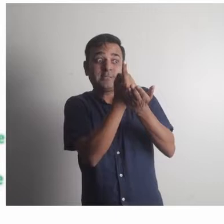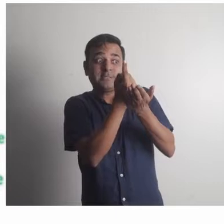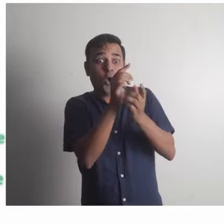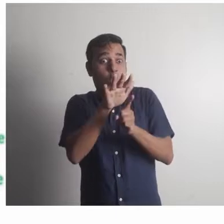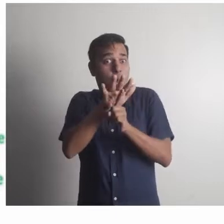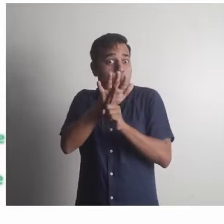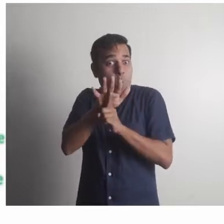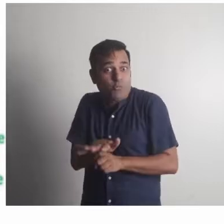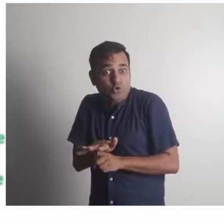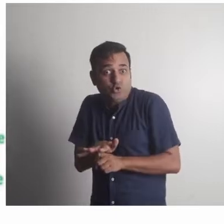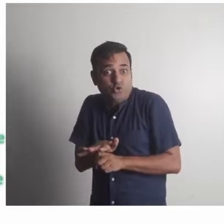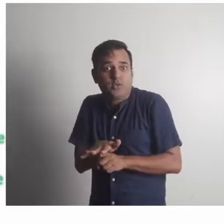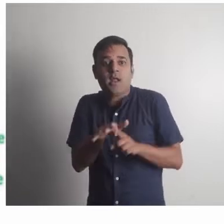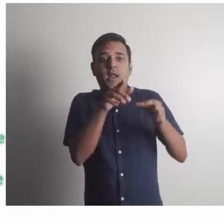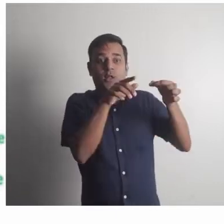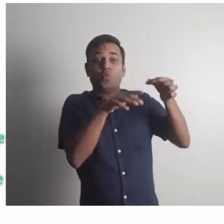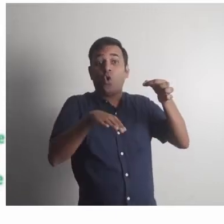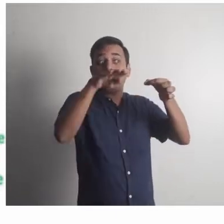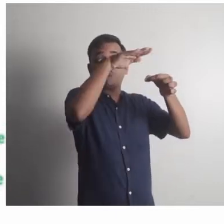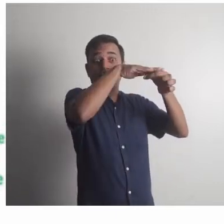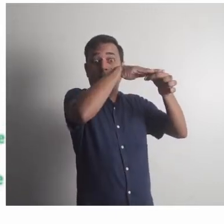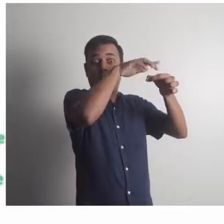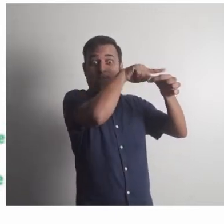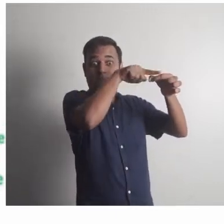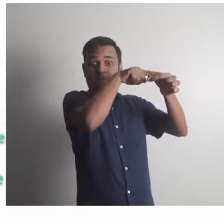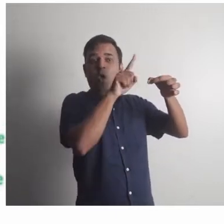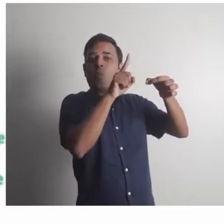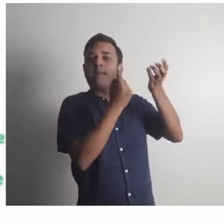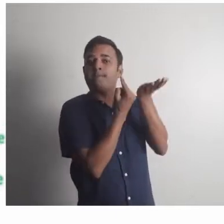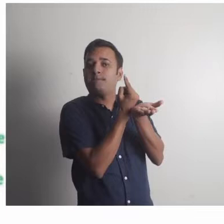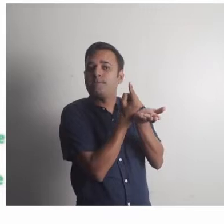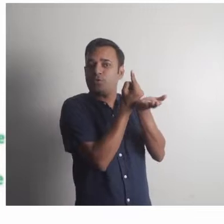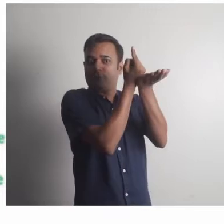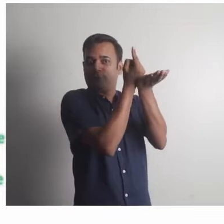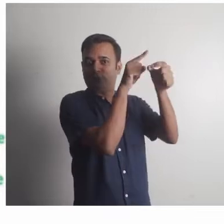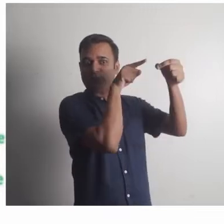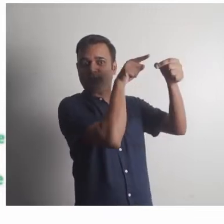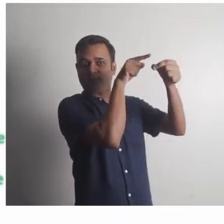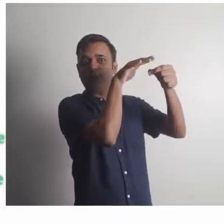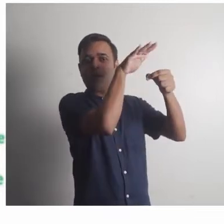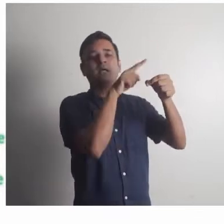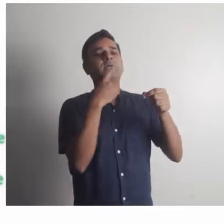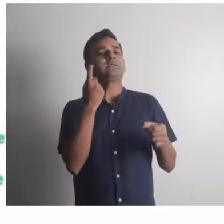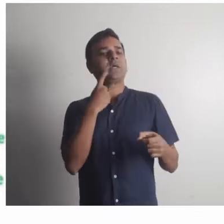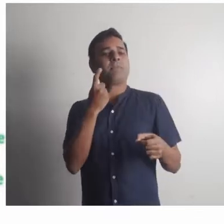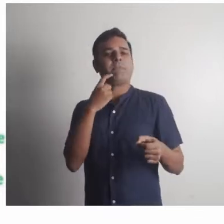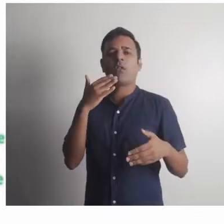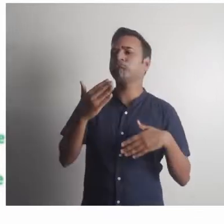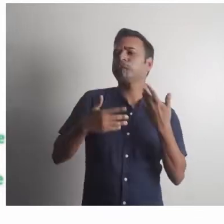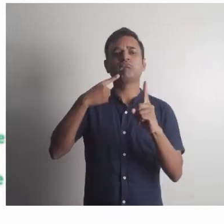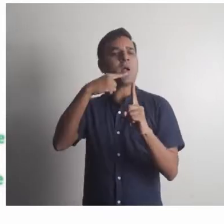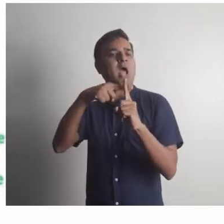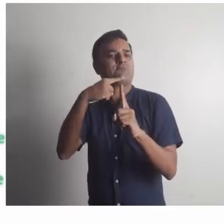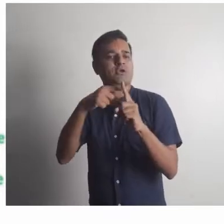have because of who you are when you're born. You didn't earn it. You have it because of who you happen to be. And then the bottom